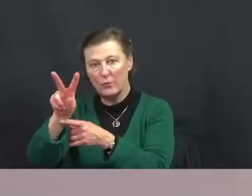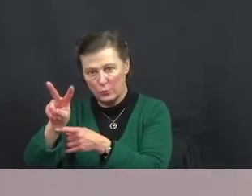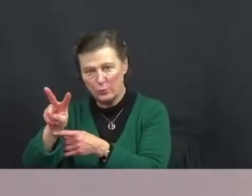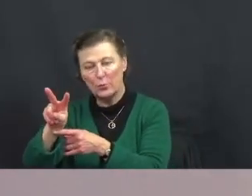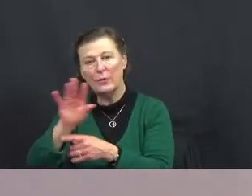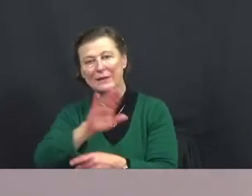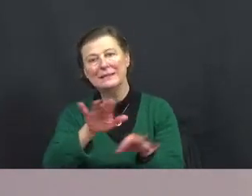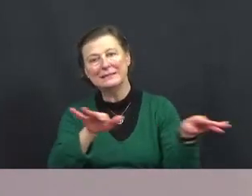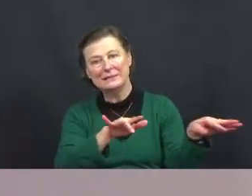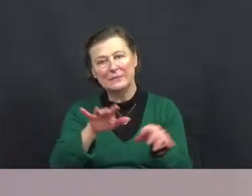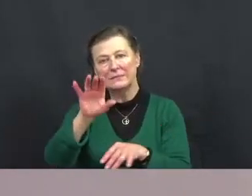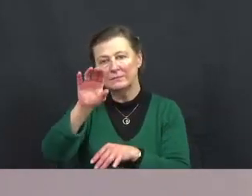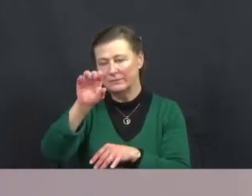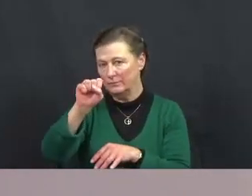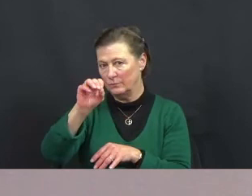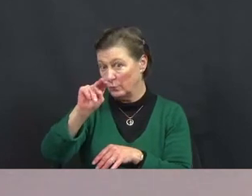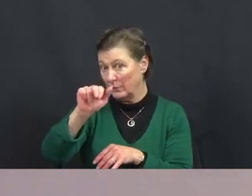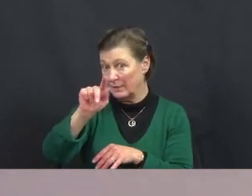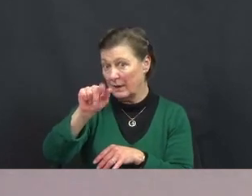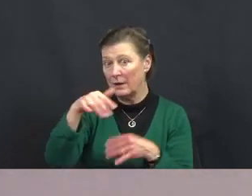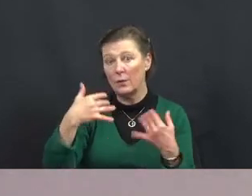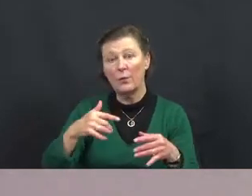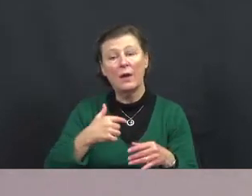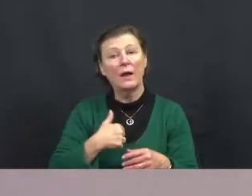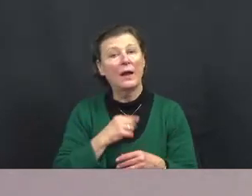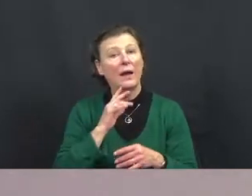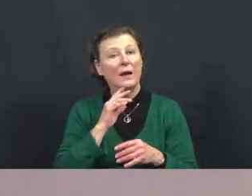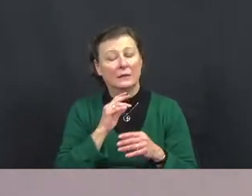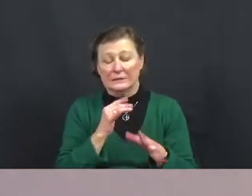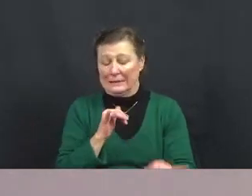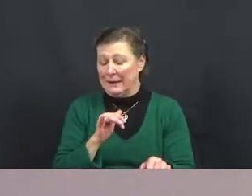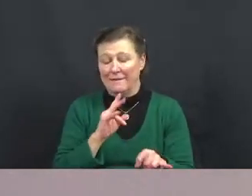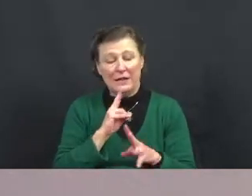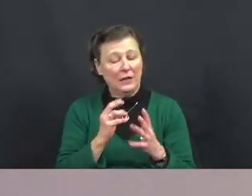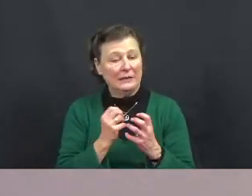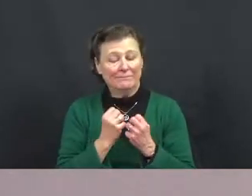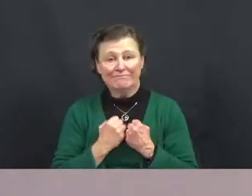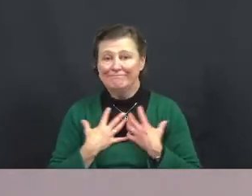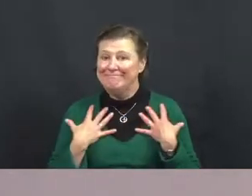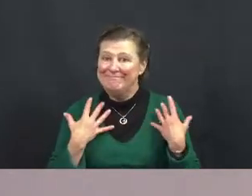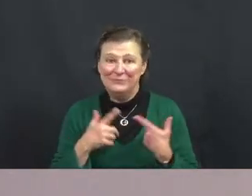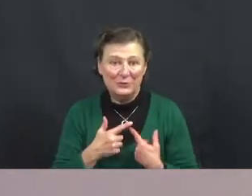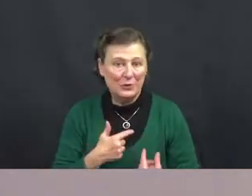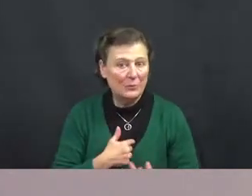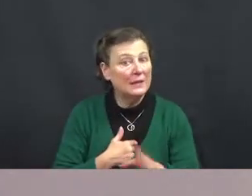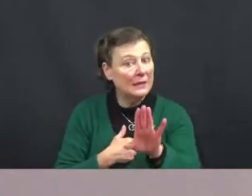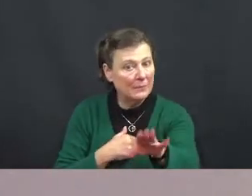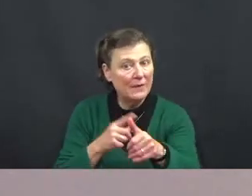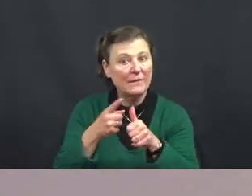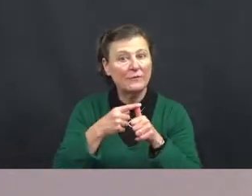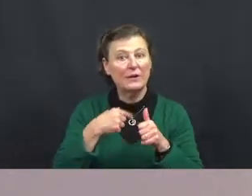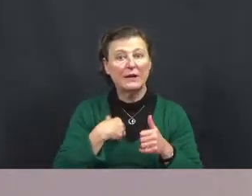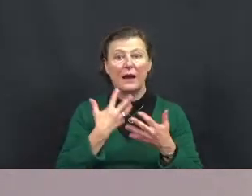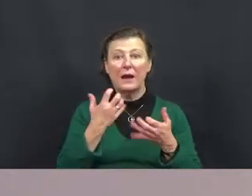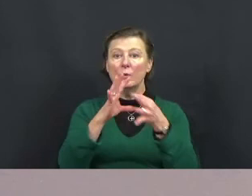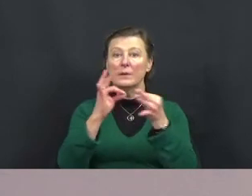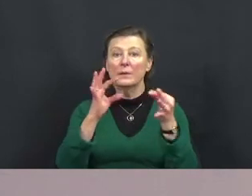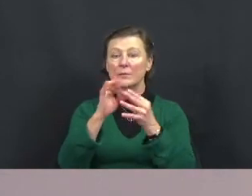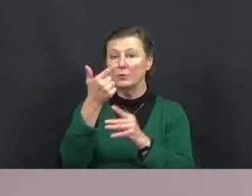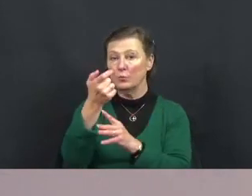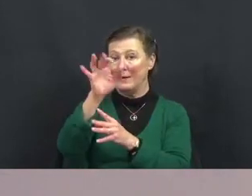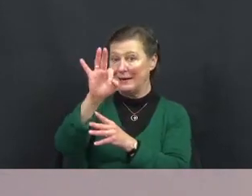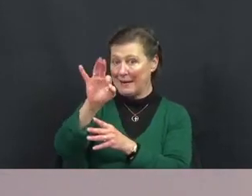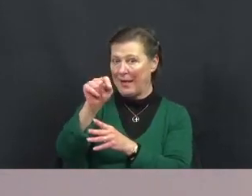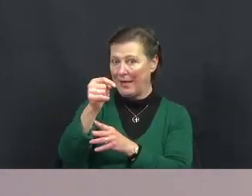here we tread on sacred ground, which I will speak of momentarily. But for now, I need to mention the 29th sonata, known